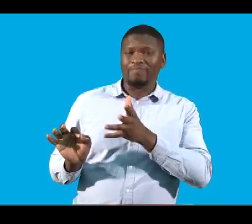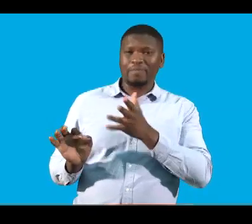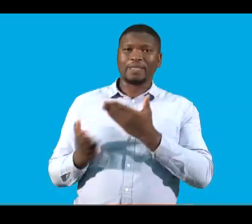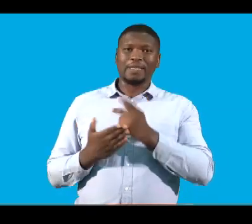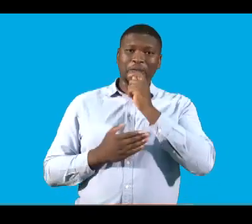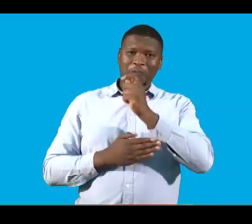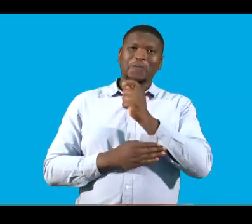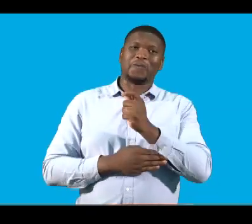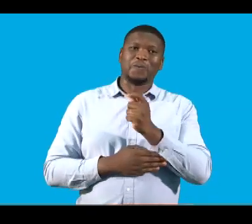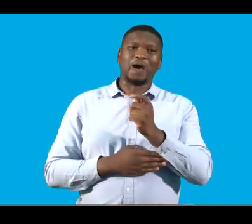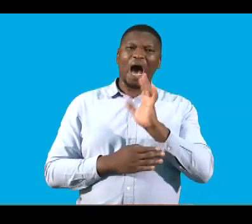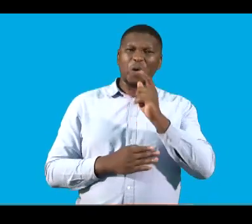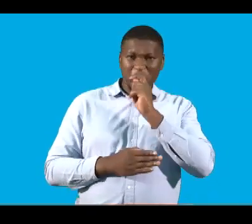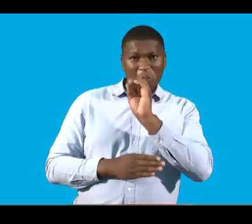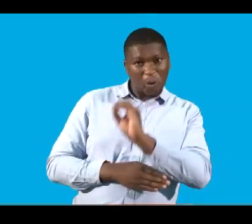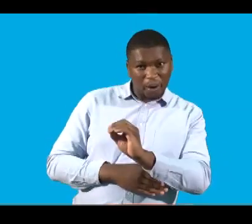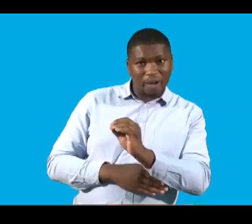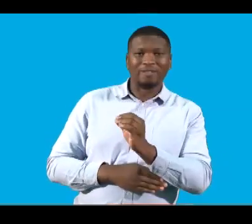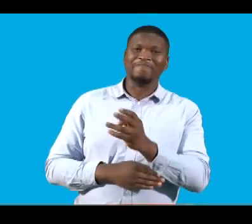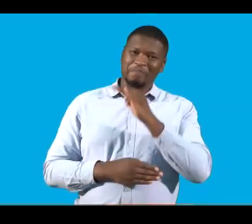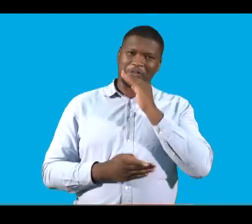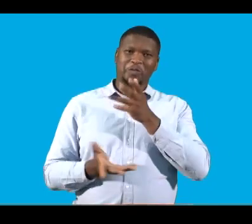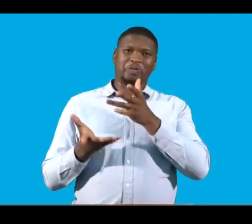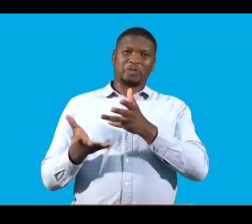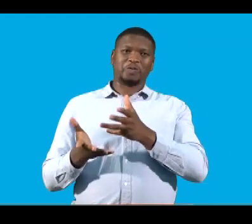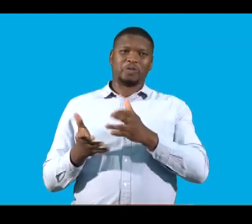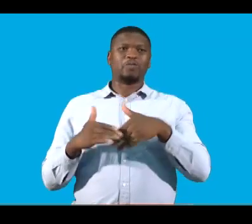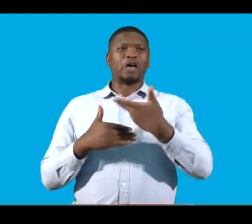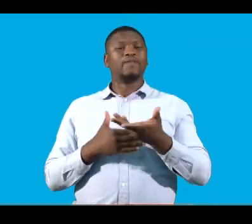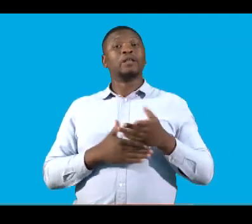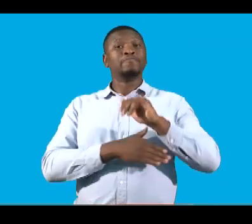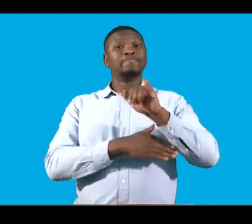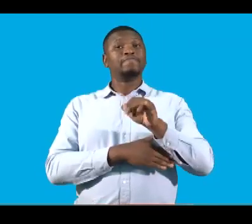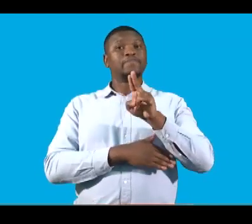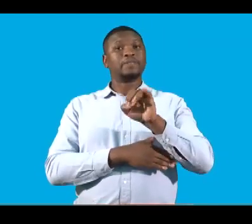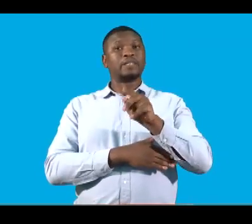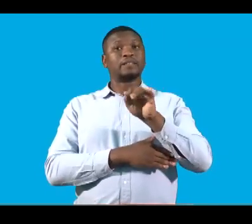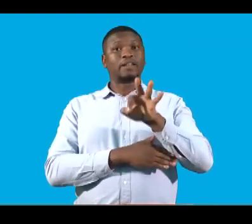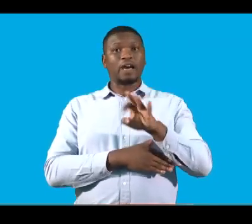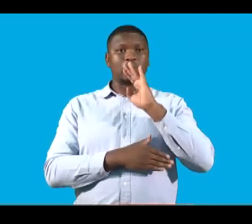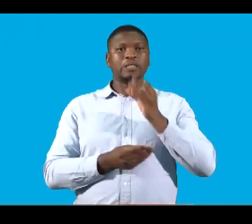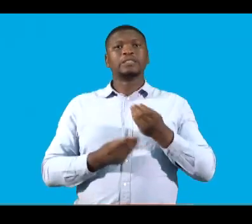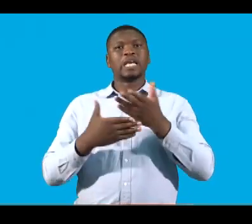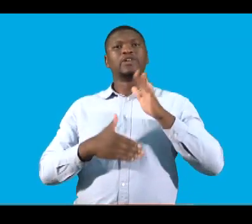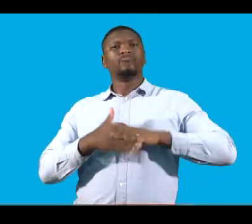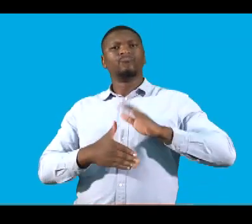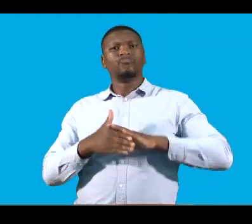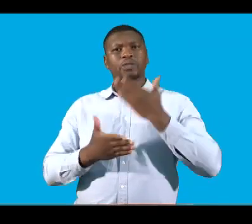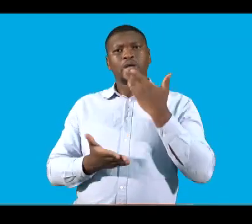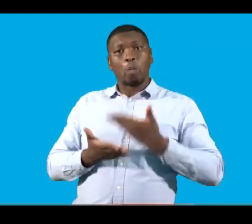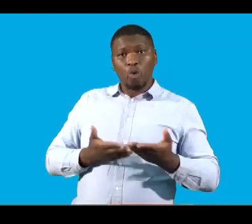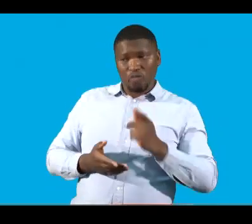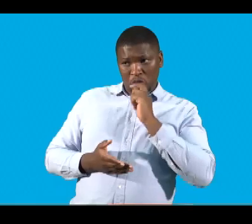to determine its credibility, so how truthful a statement is. And then justify, give reasons to prove